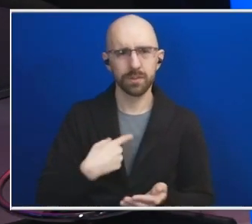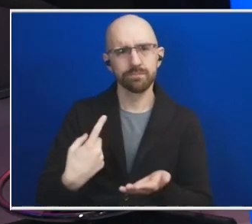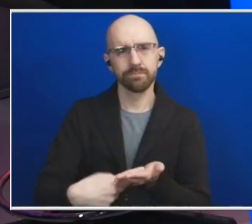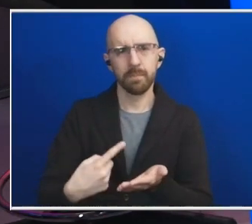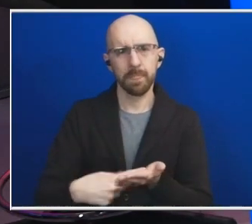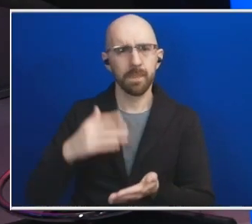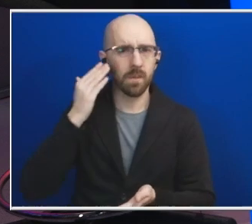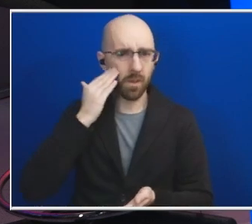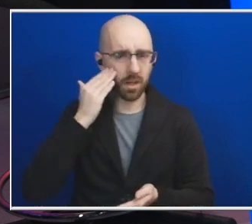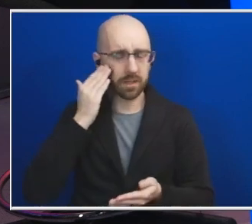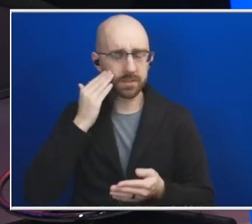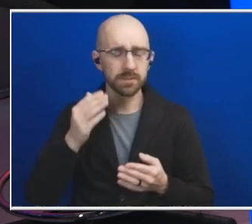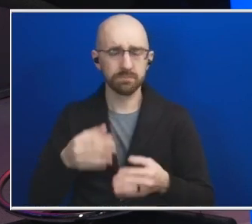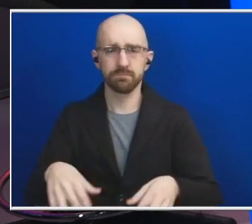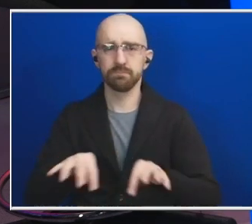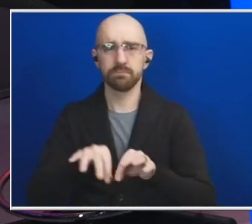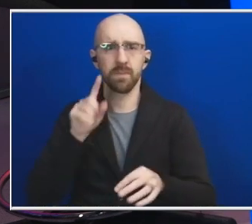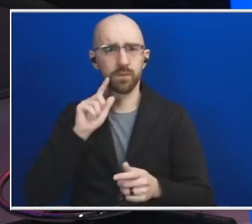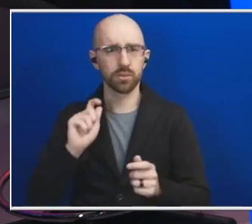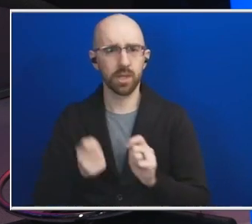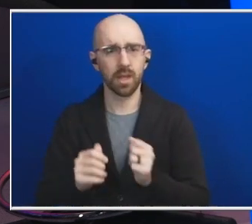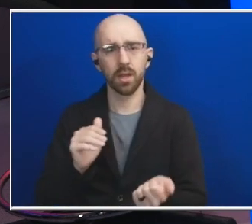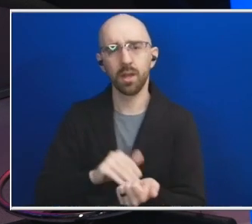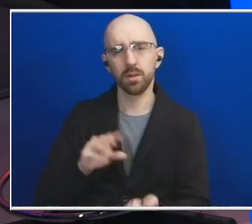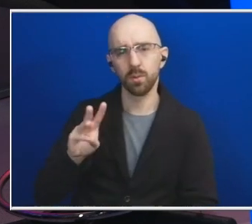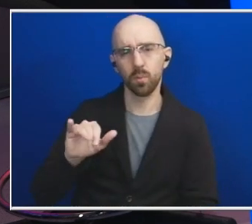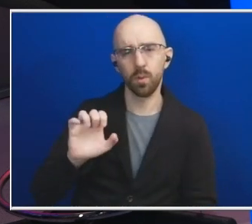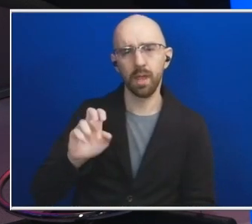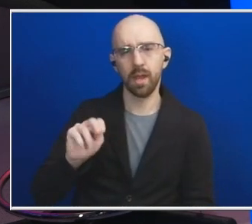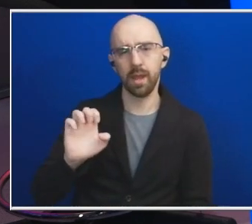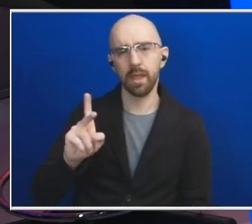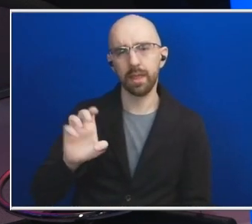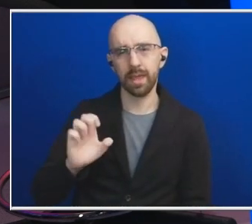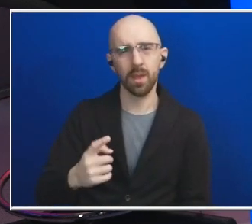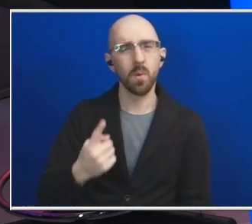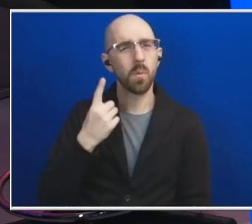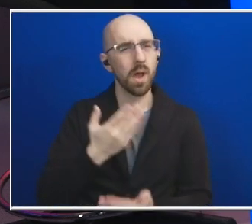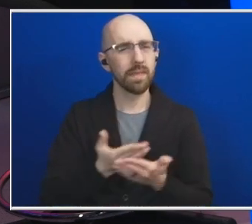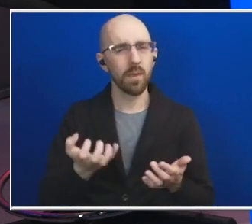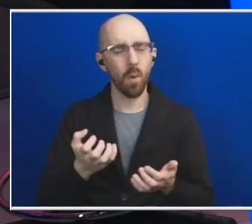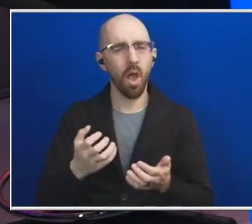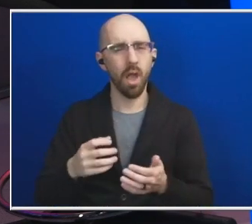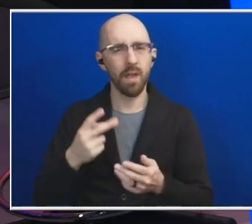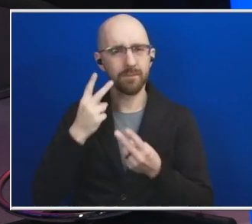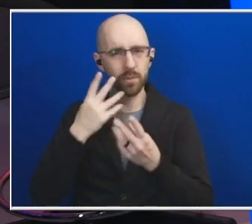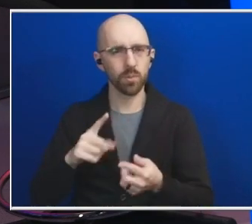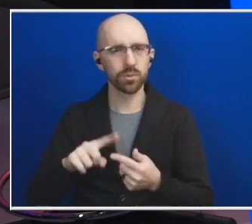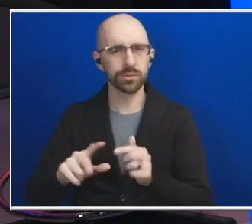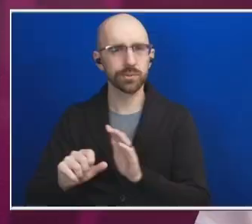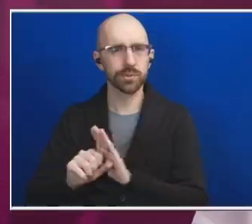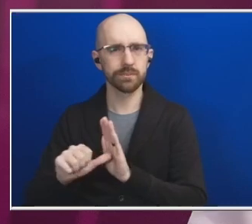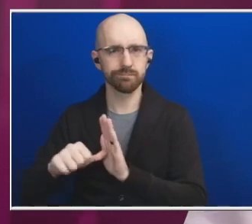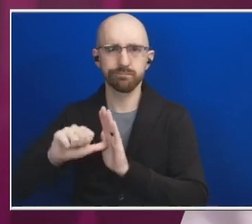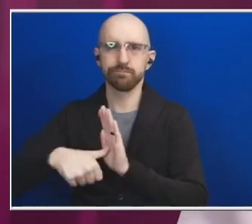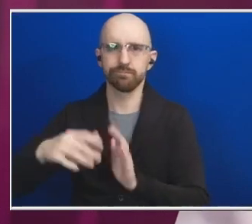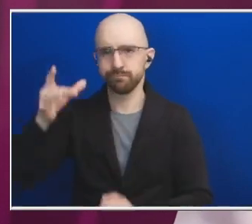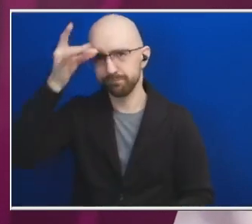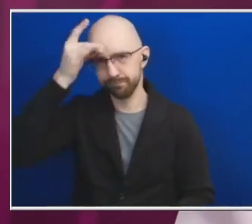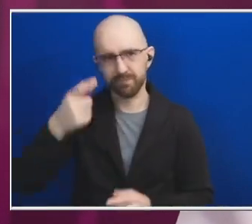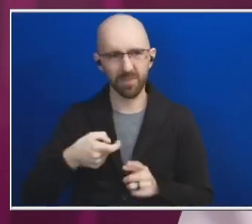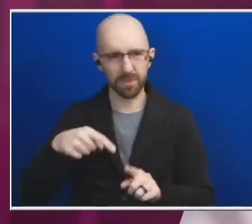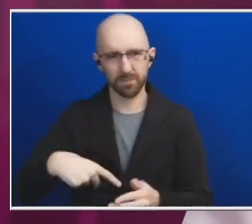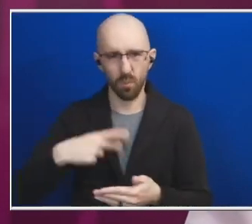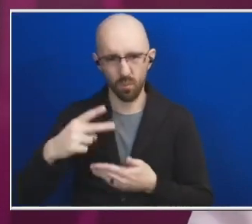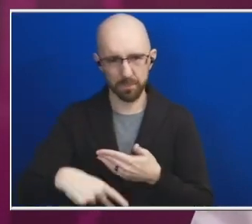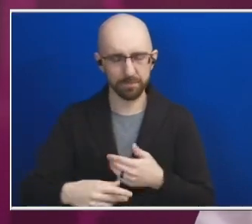change. Dr. Winicki, what's the one thing you would like viewers to take away from this program? So I think that, to me, it's just